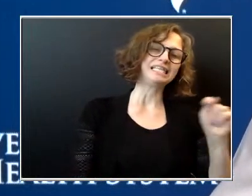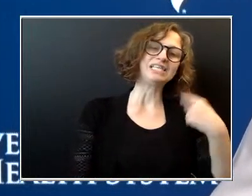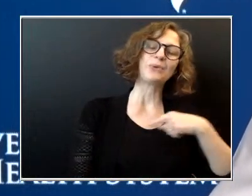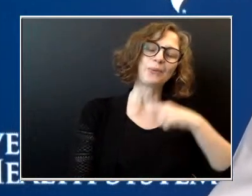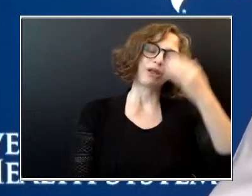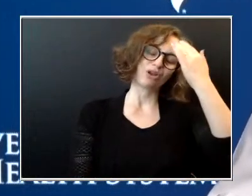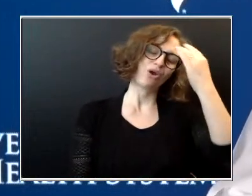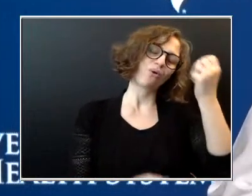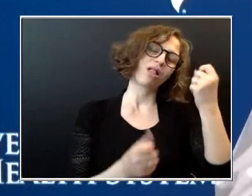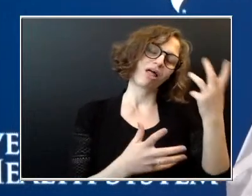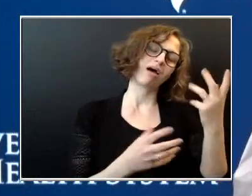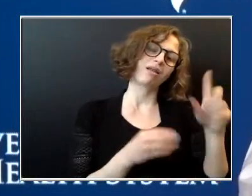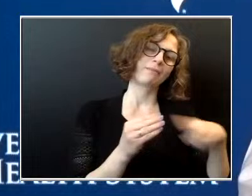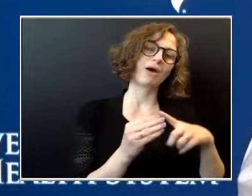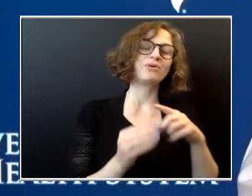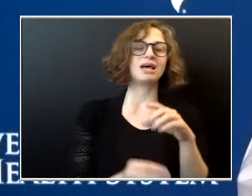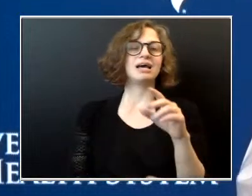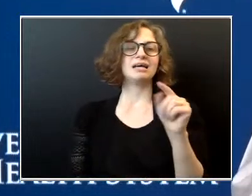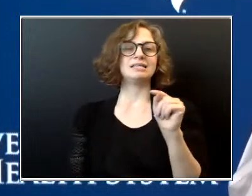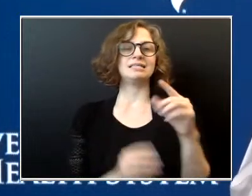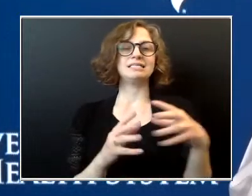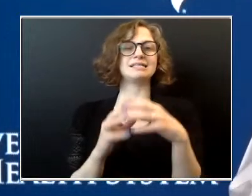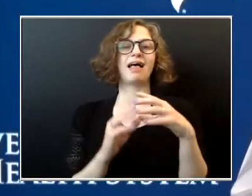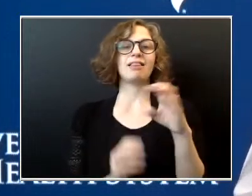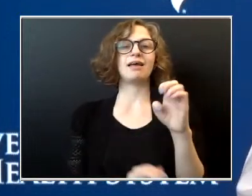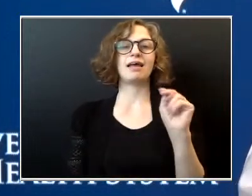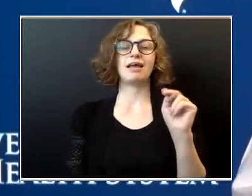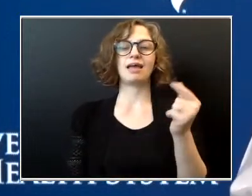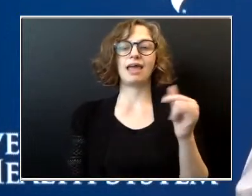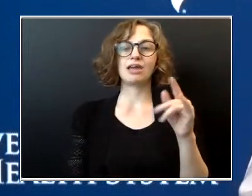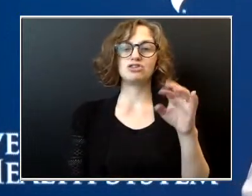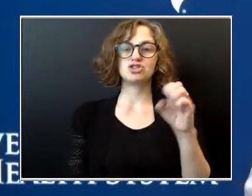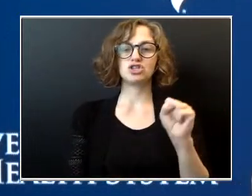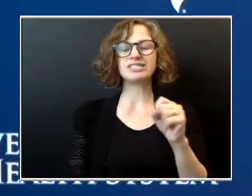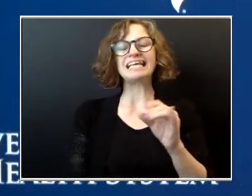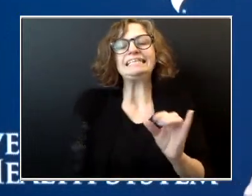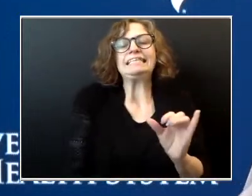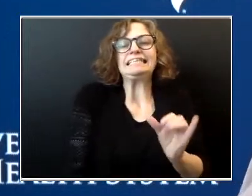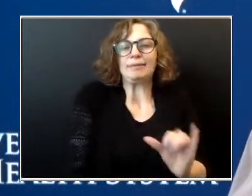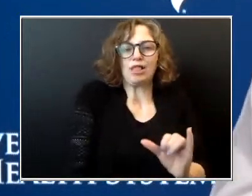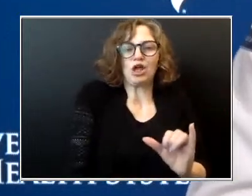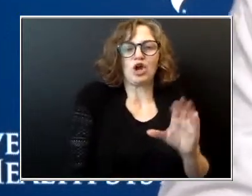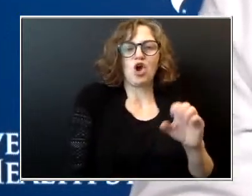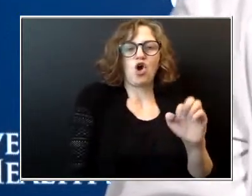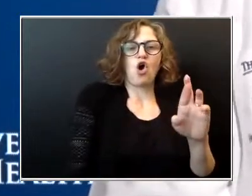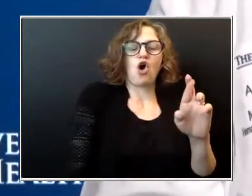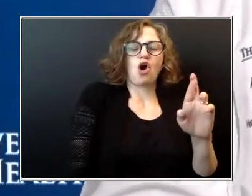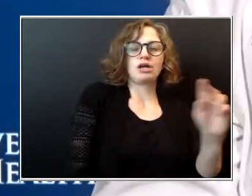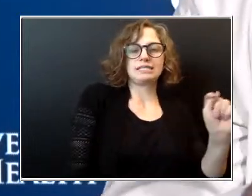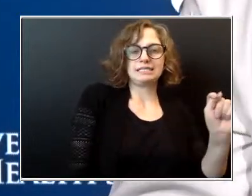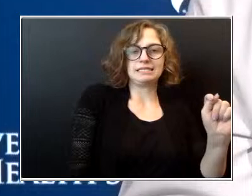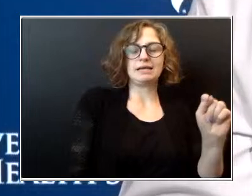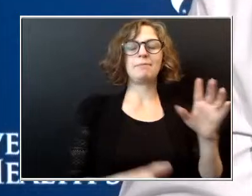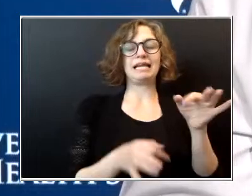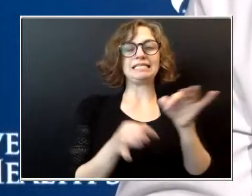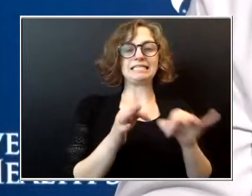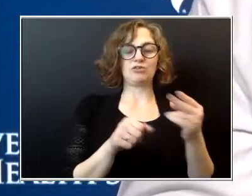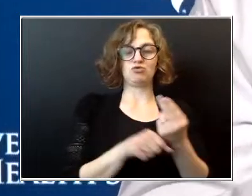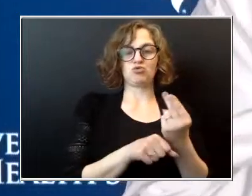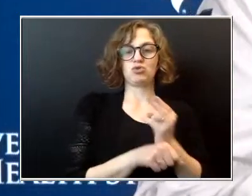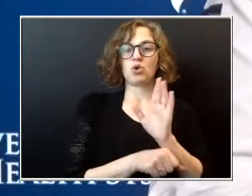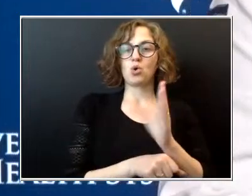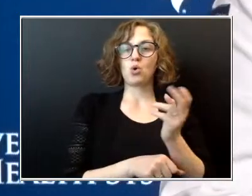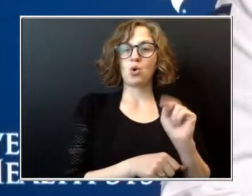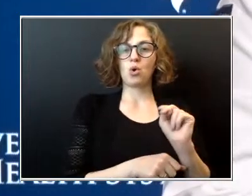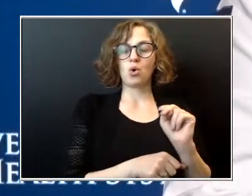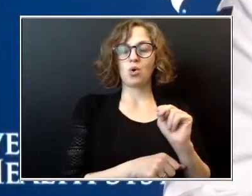an antibody that is similar to the CAR T-cell, have the same mechanism, but instead of taking your own T-cells outside the body, we just